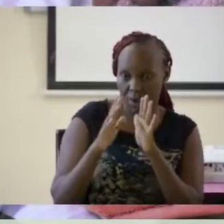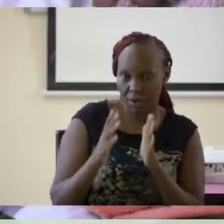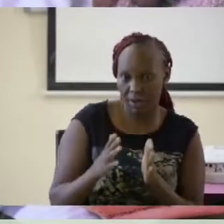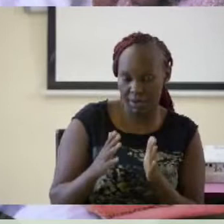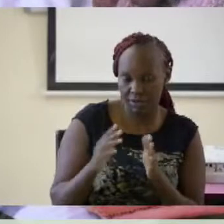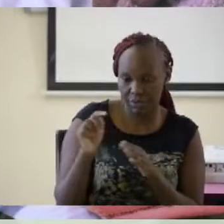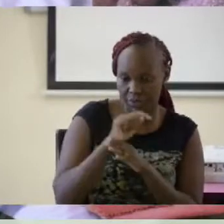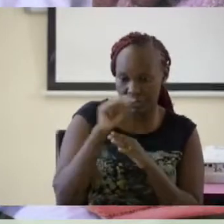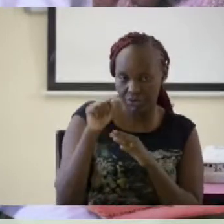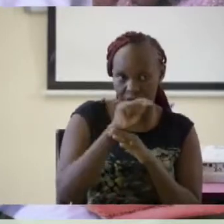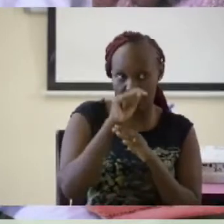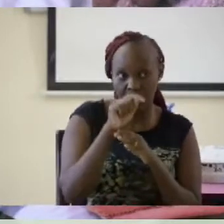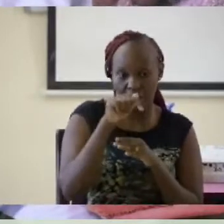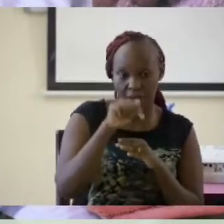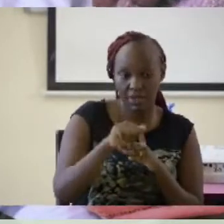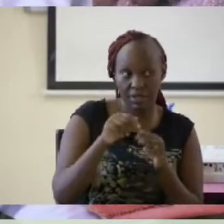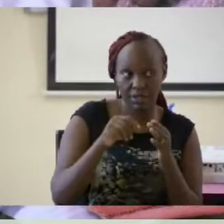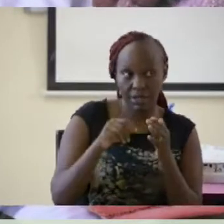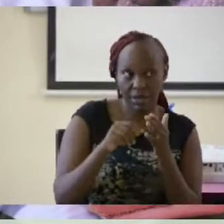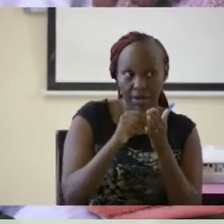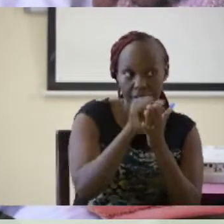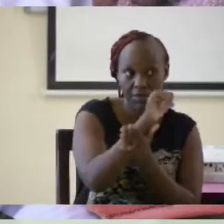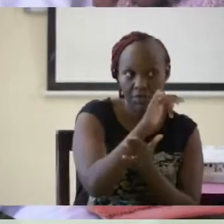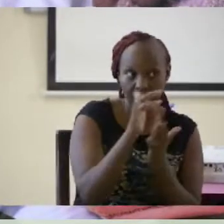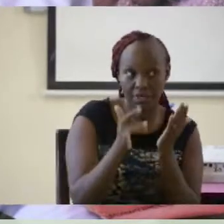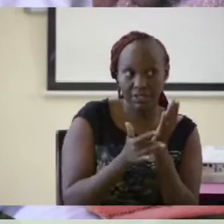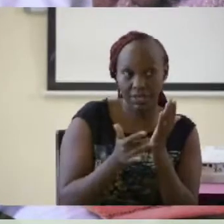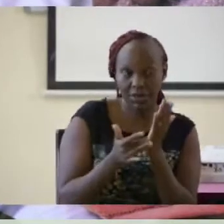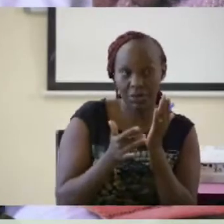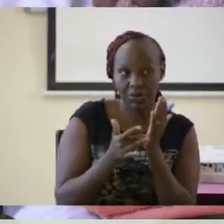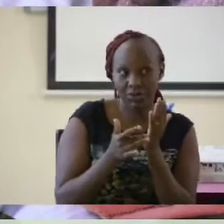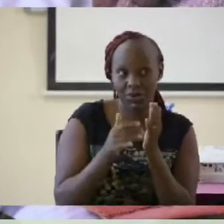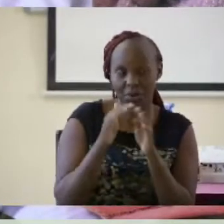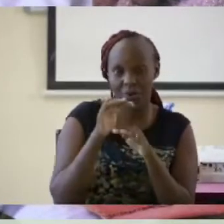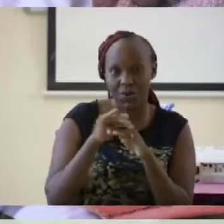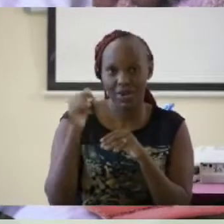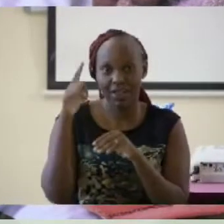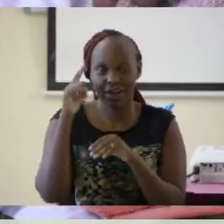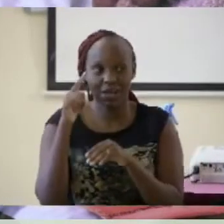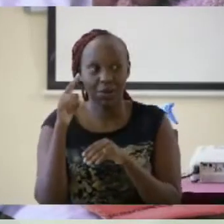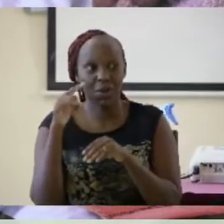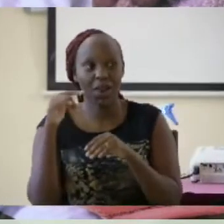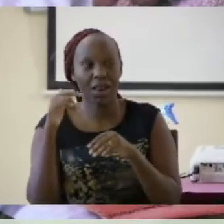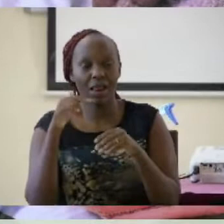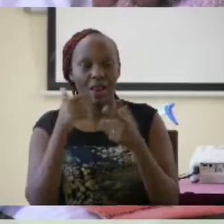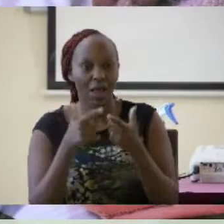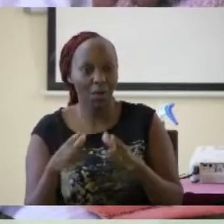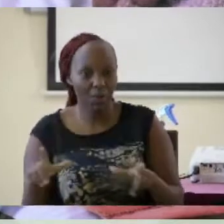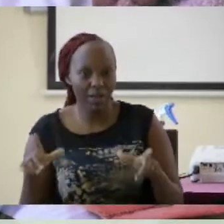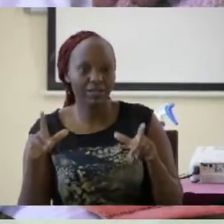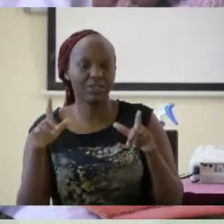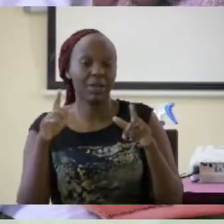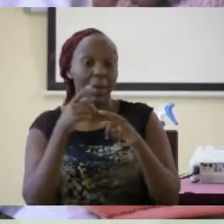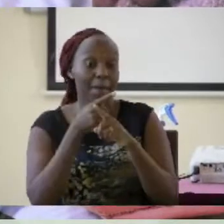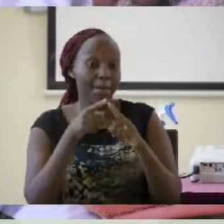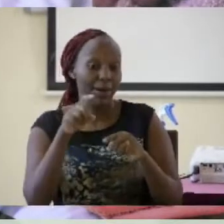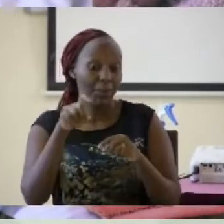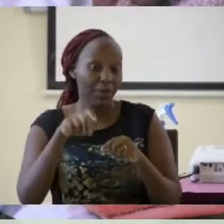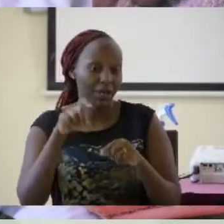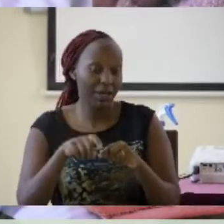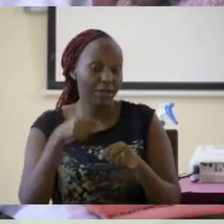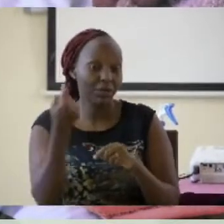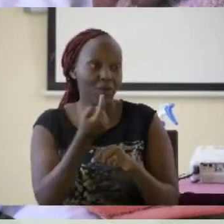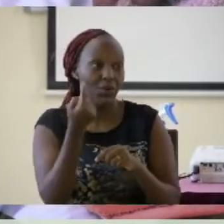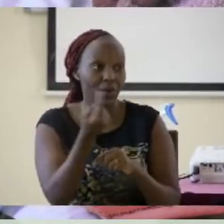should remove the technicalities and the legal mambo-jumbo that we have as lawyers, but instead should